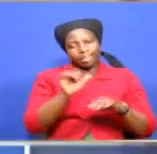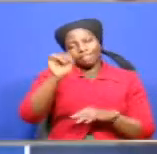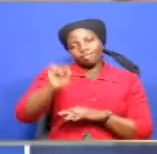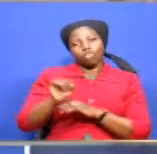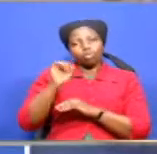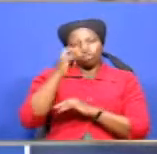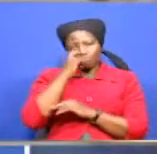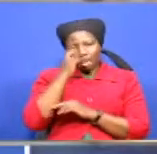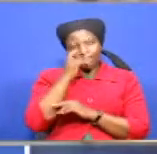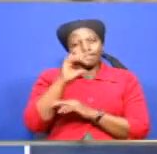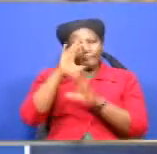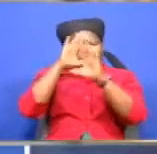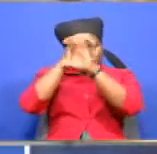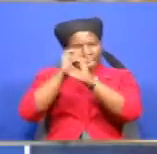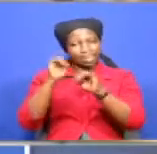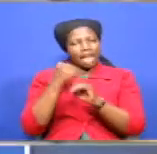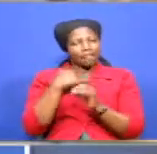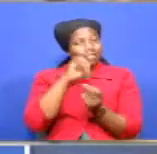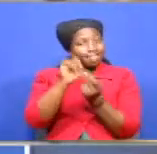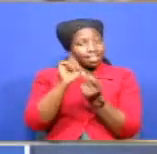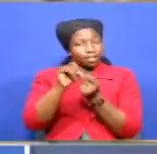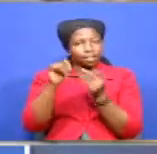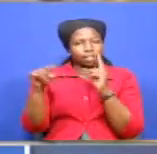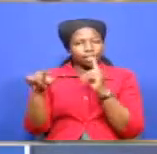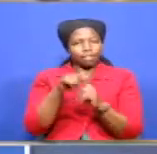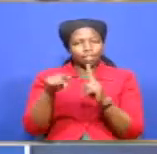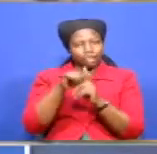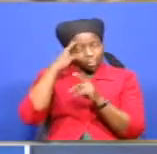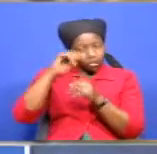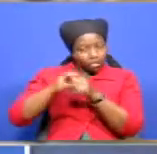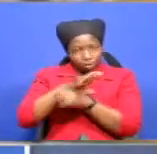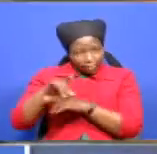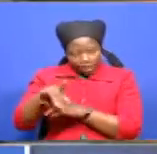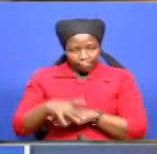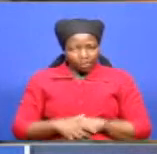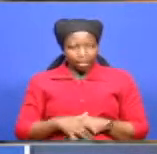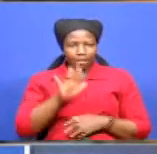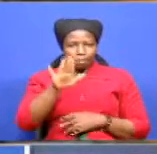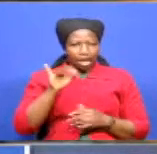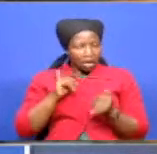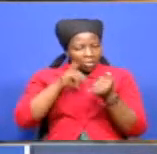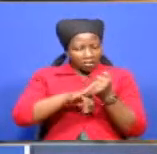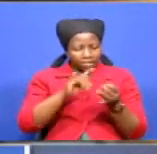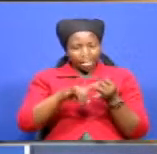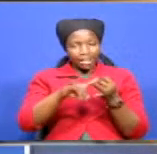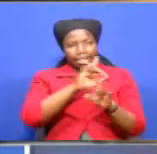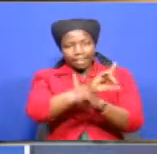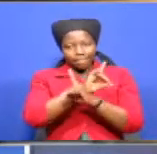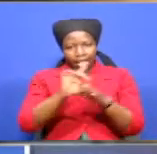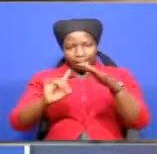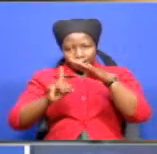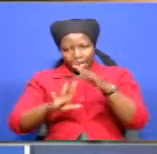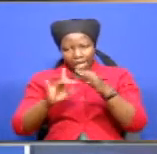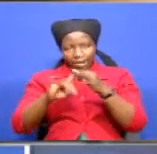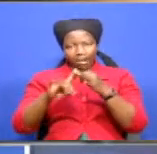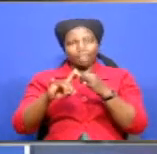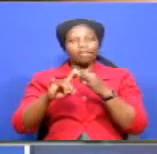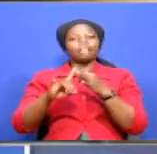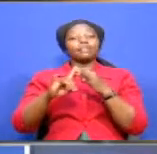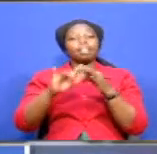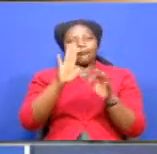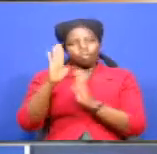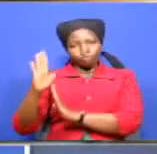Riek Machar has tested positive for coronavirus. His wife, Defense Minister Angelina Teny, some bodyguards and other